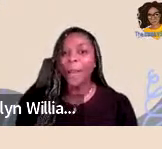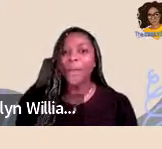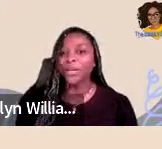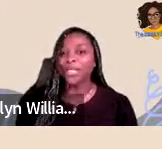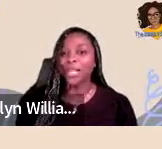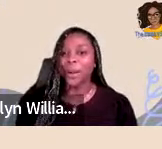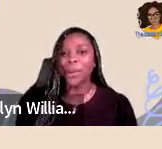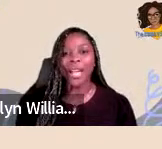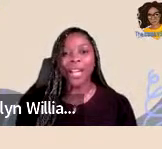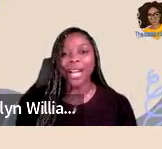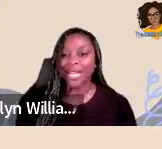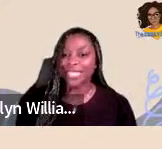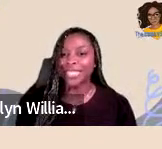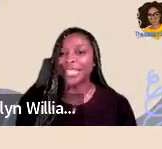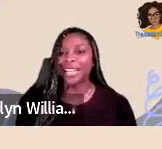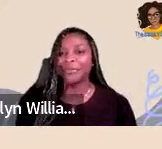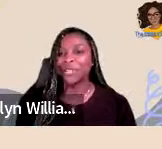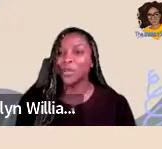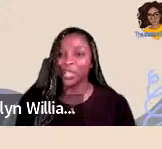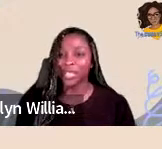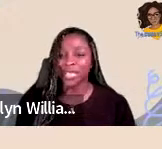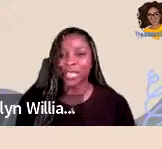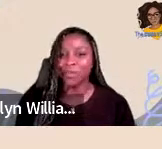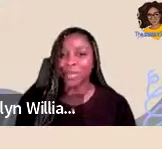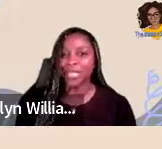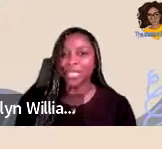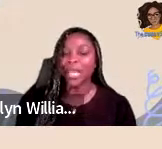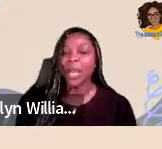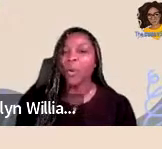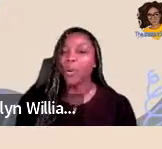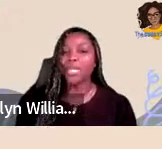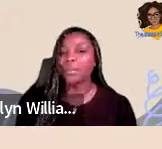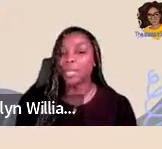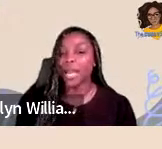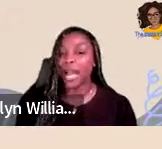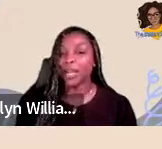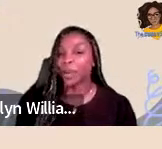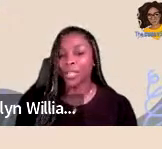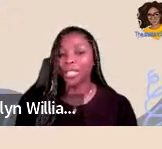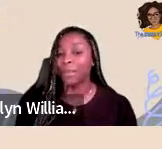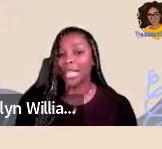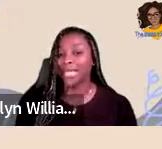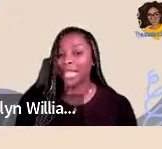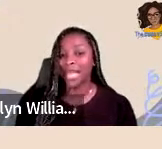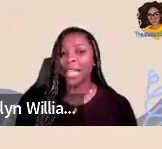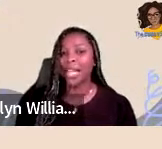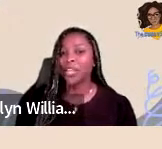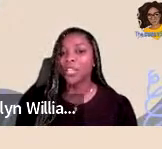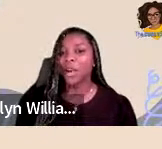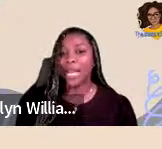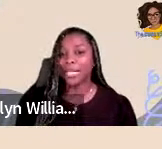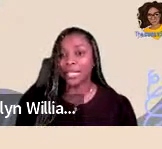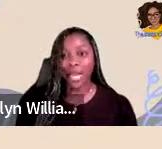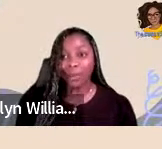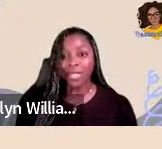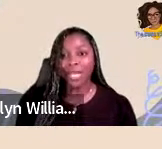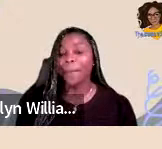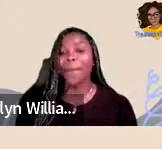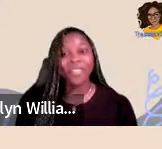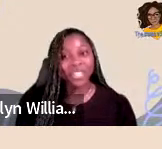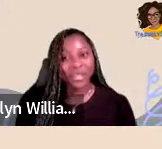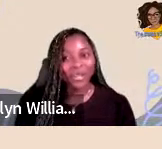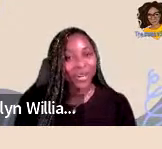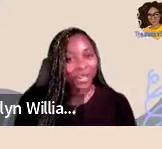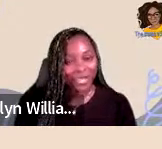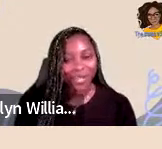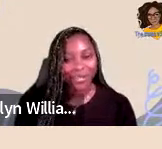about. Posting about my hair constantly and doing it on a consistent basis wasn't something that I could personally maintain. So I stopped.